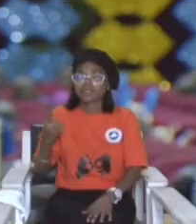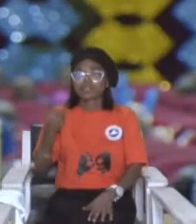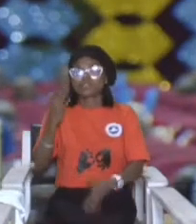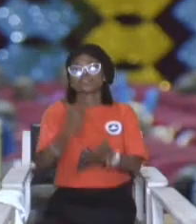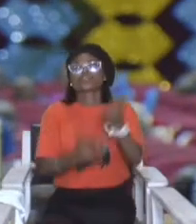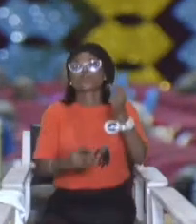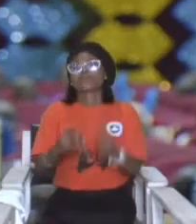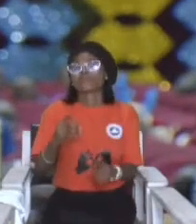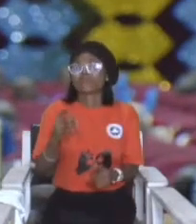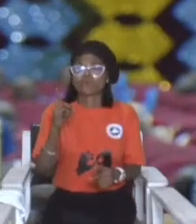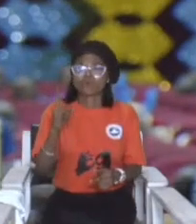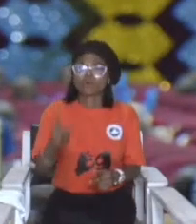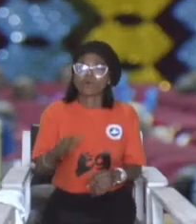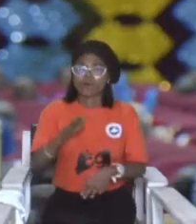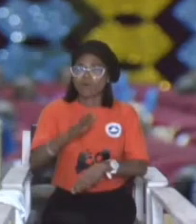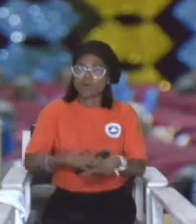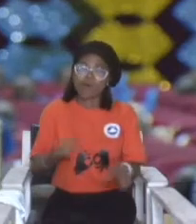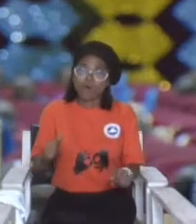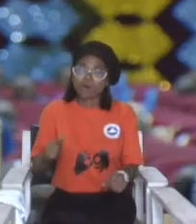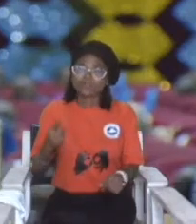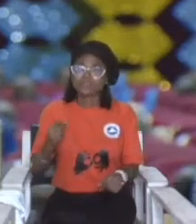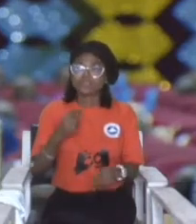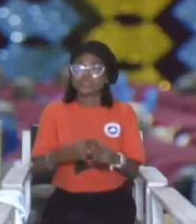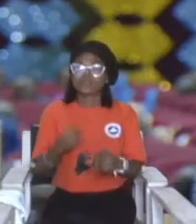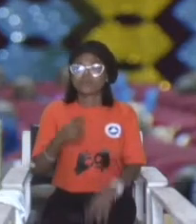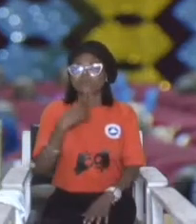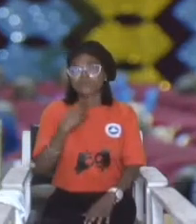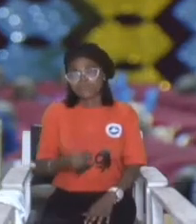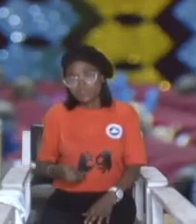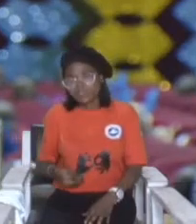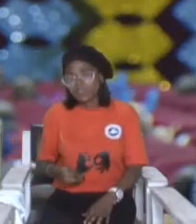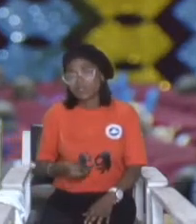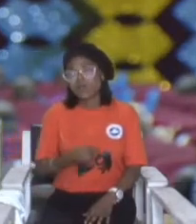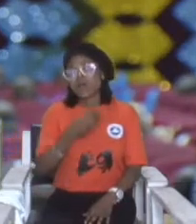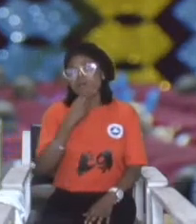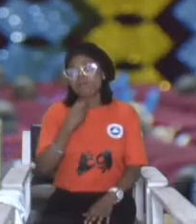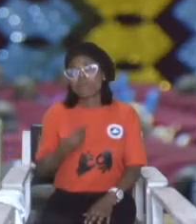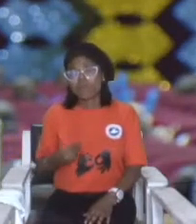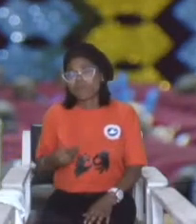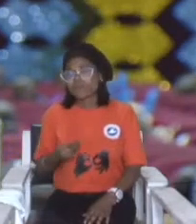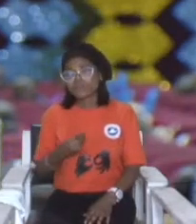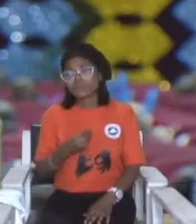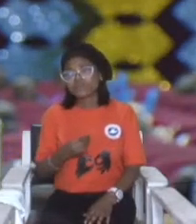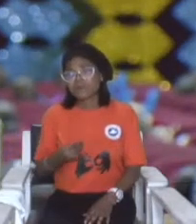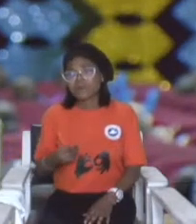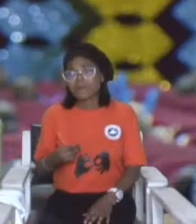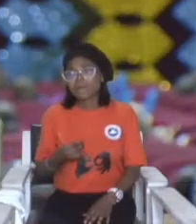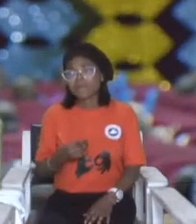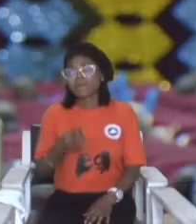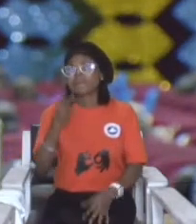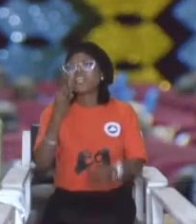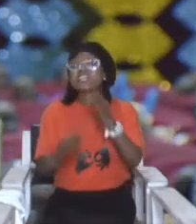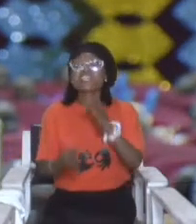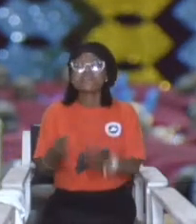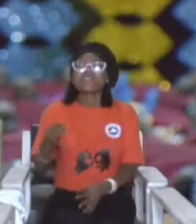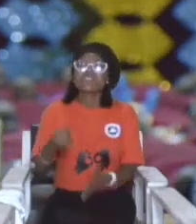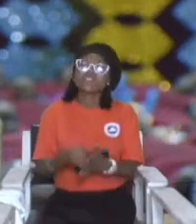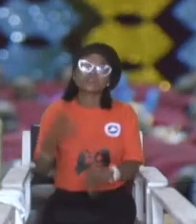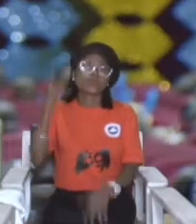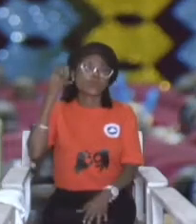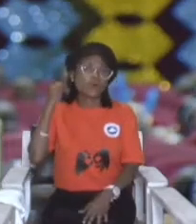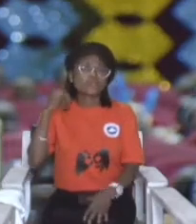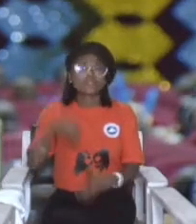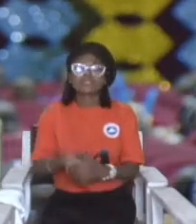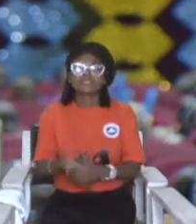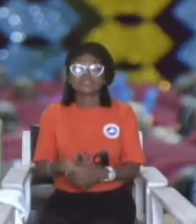the fire. Moses, Moses. If it was in the 21st